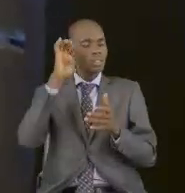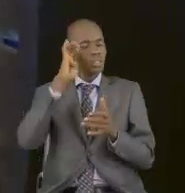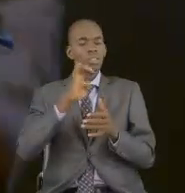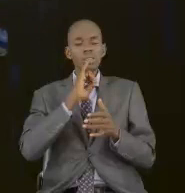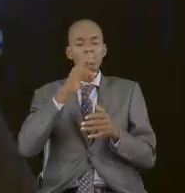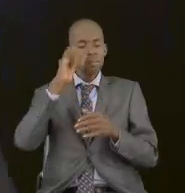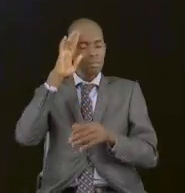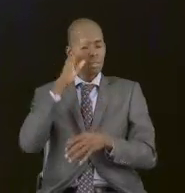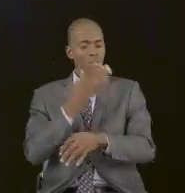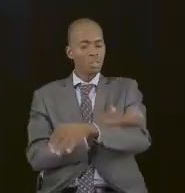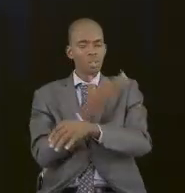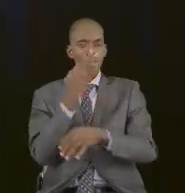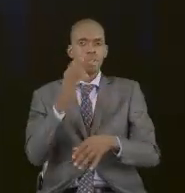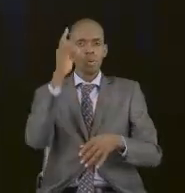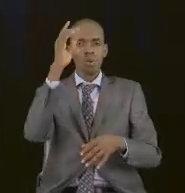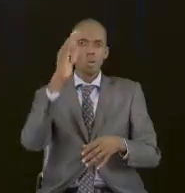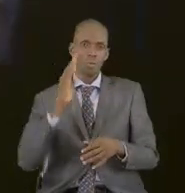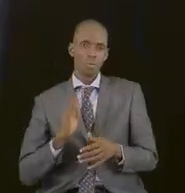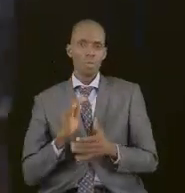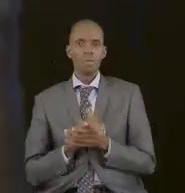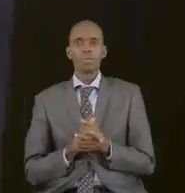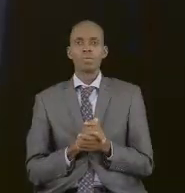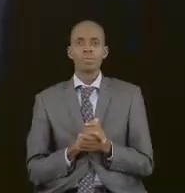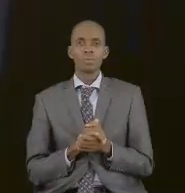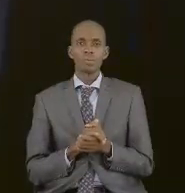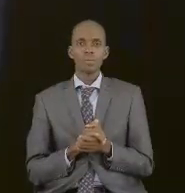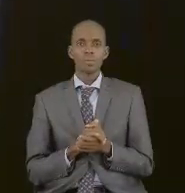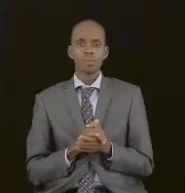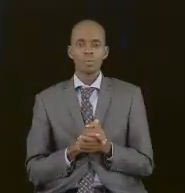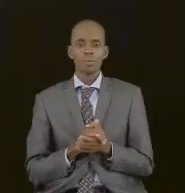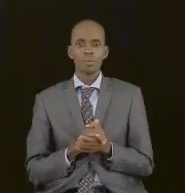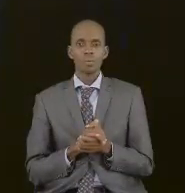God. Dramatically opposite what